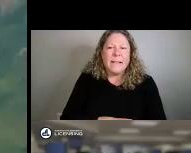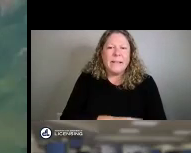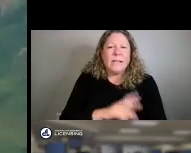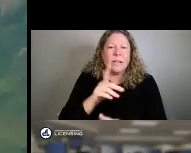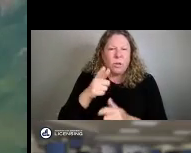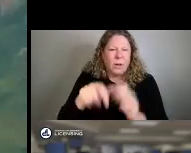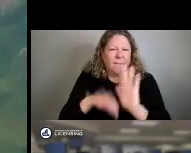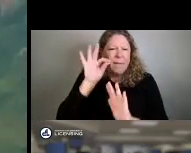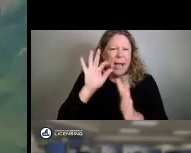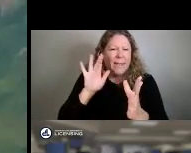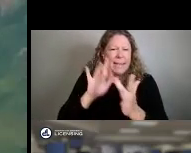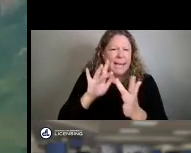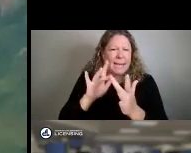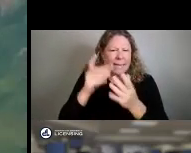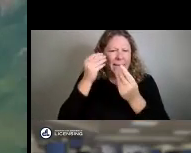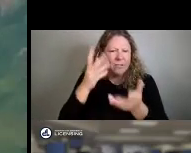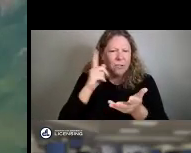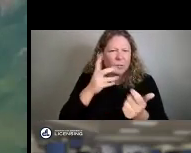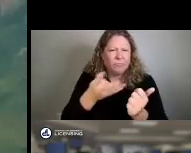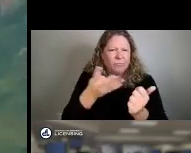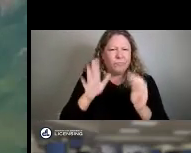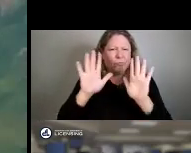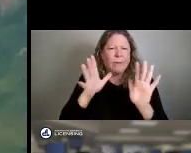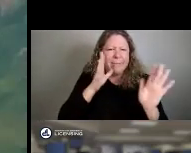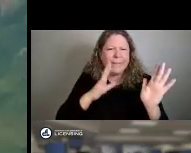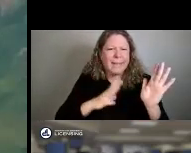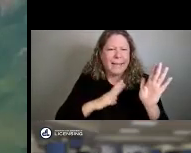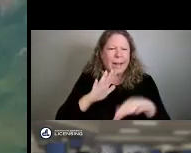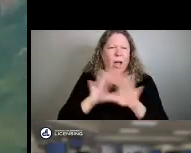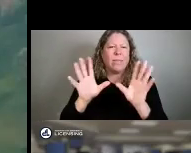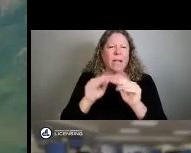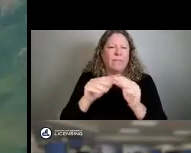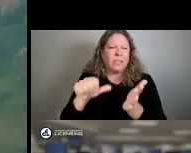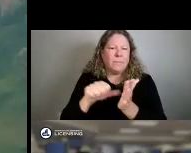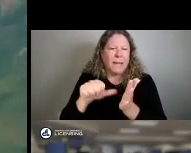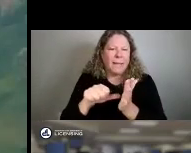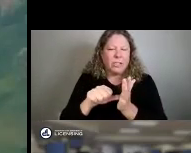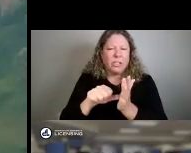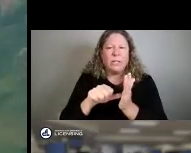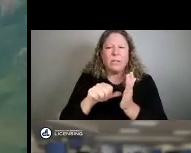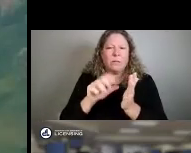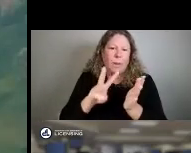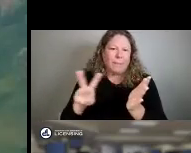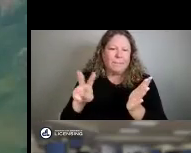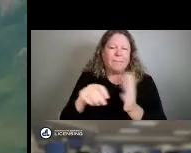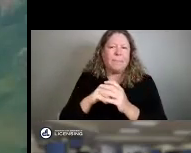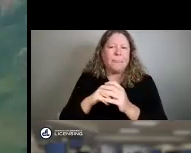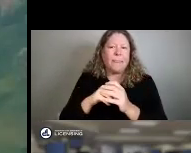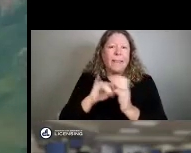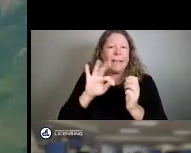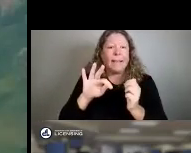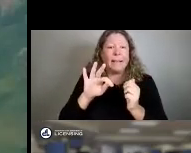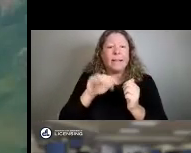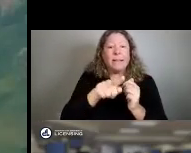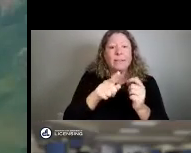information for these 4 wonderful ladies on our conference page. And before we go, we would love if y'all could take our really